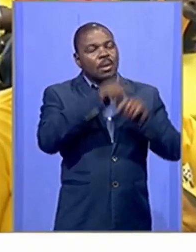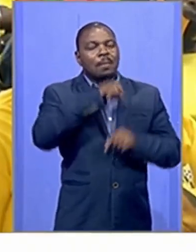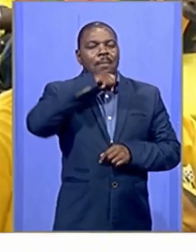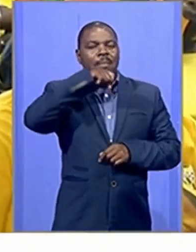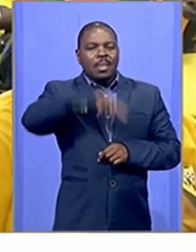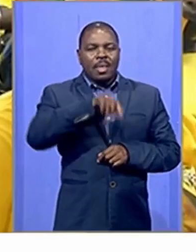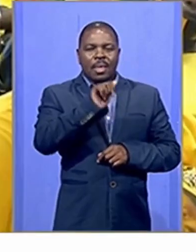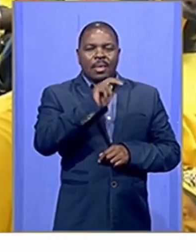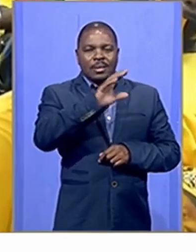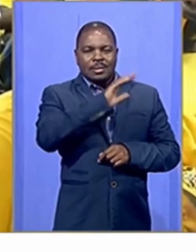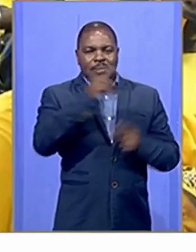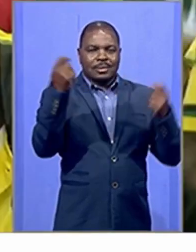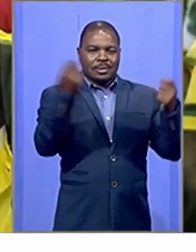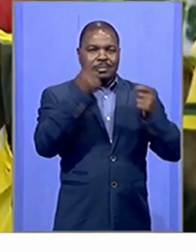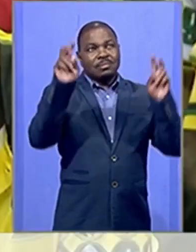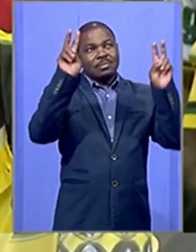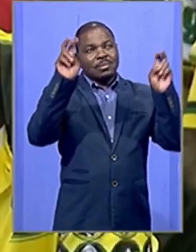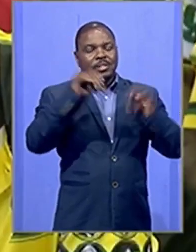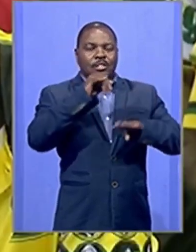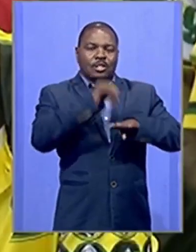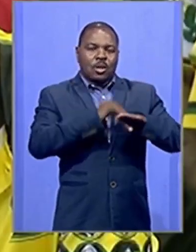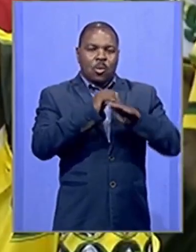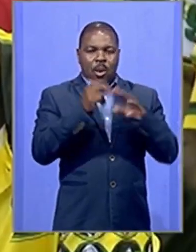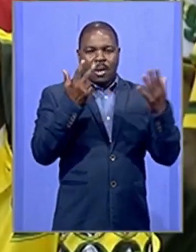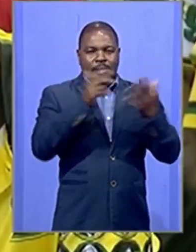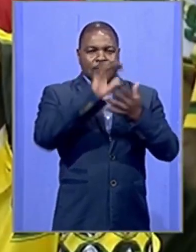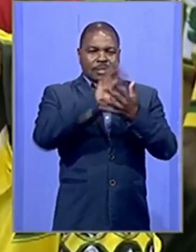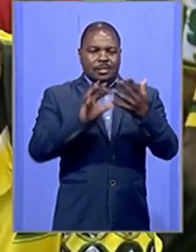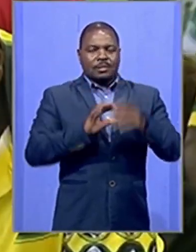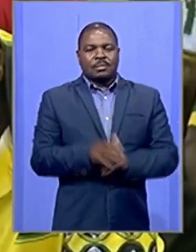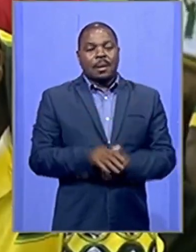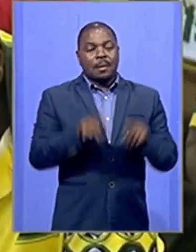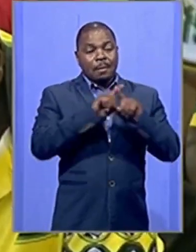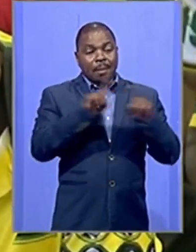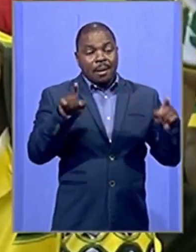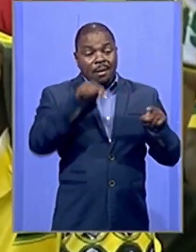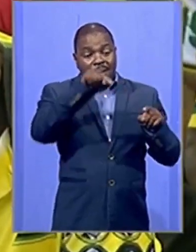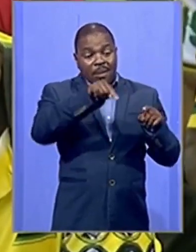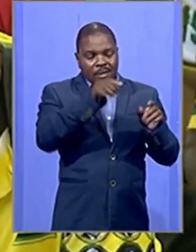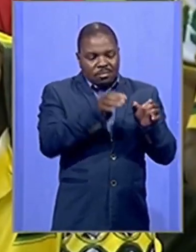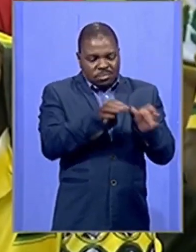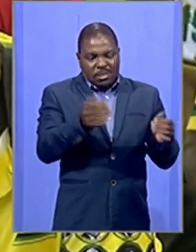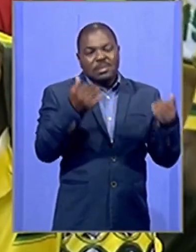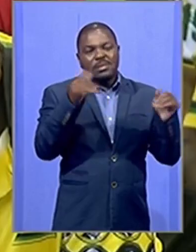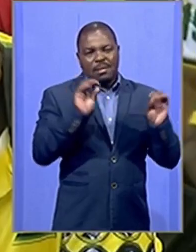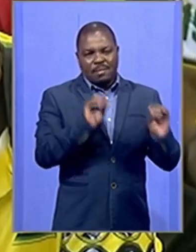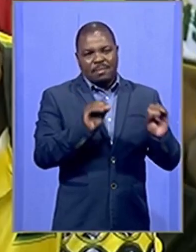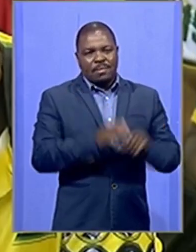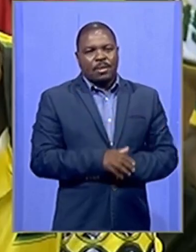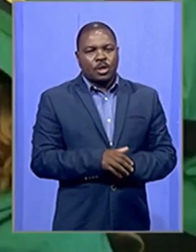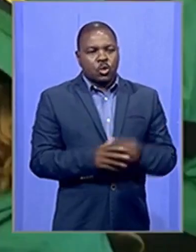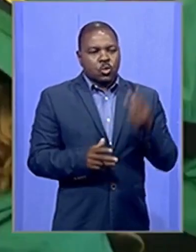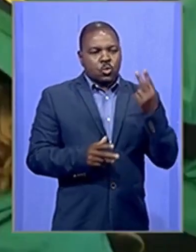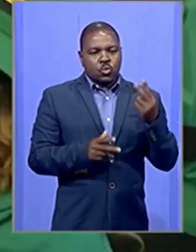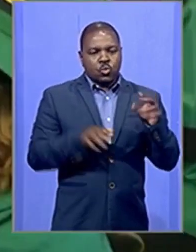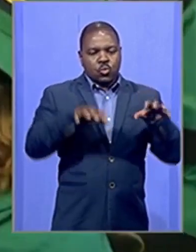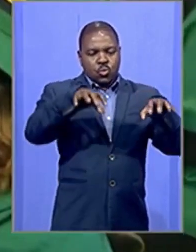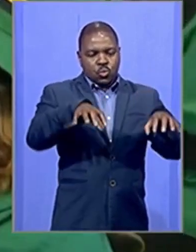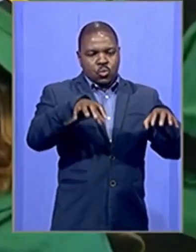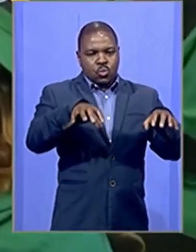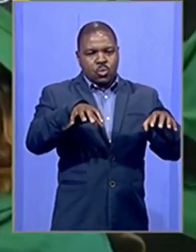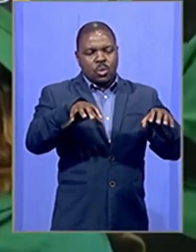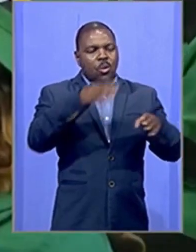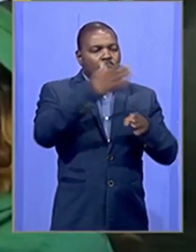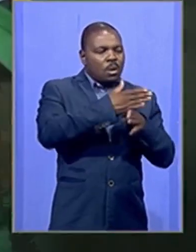o o tsebego ka January 8 statement le go le bjalo go sana le dikarogano ka seleteng seo mo go bonego maphaga ao ka bobedi a pheta